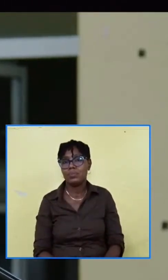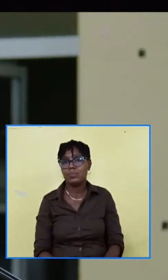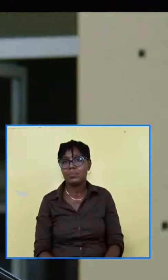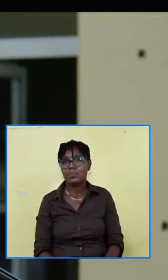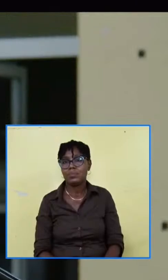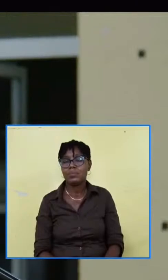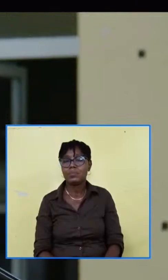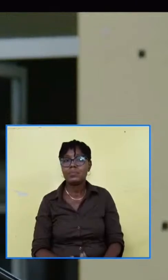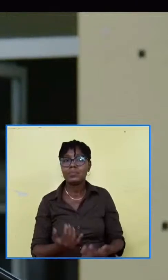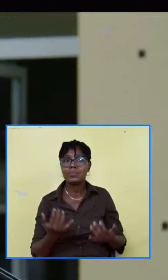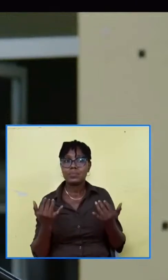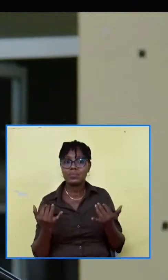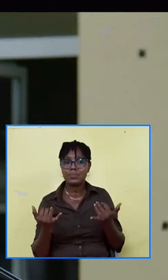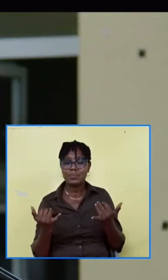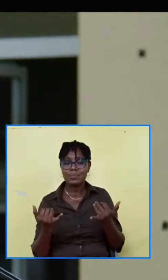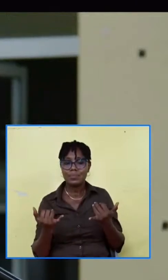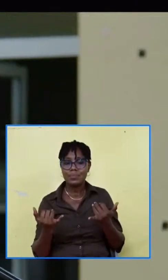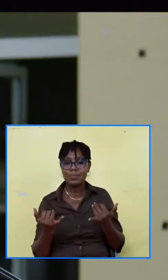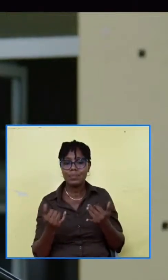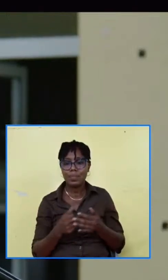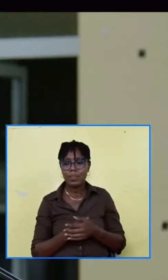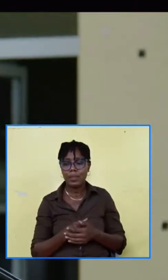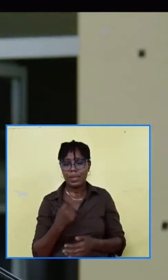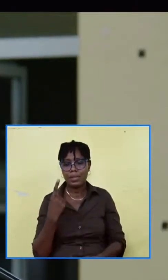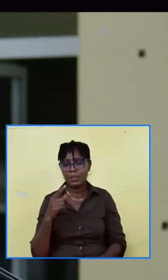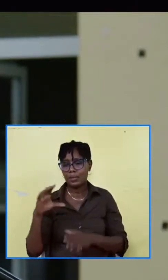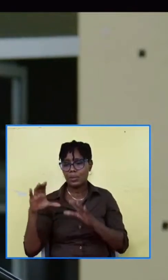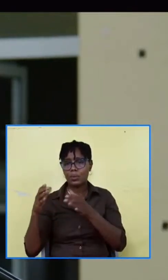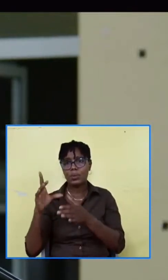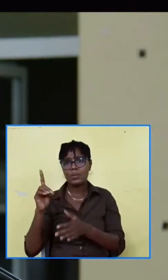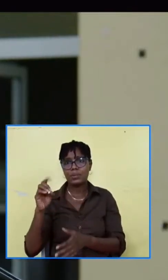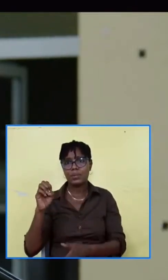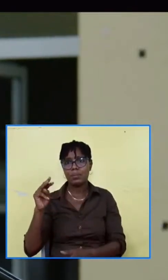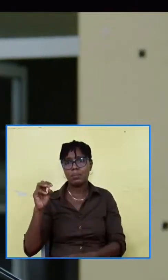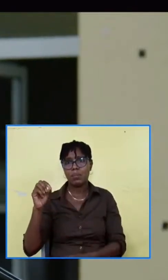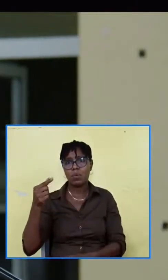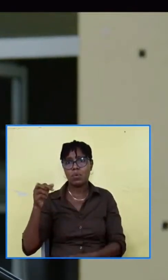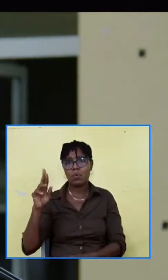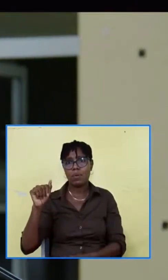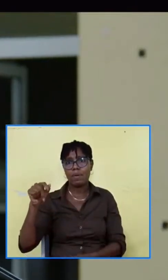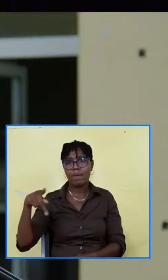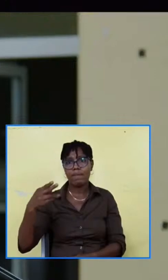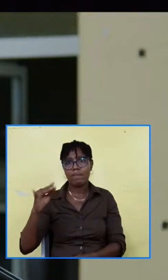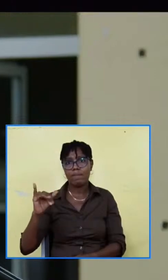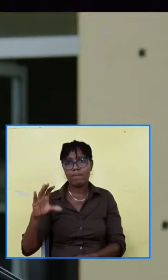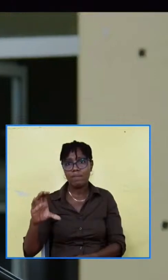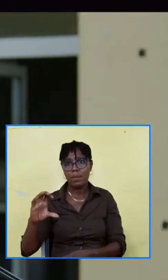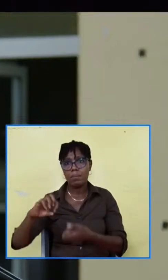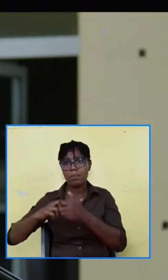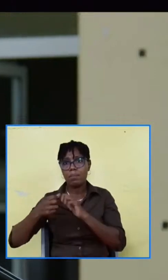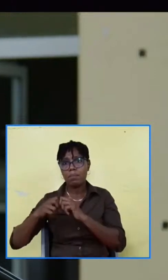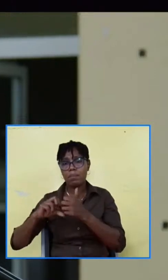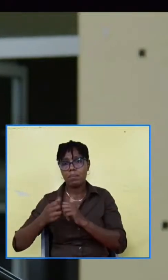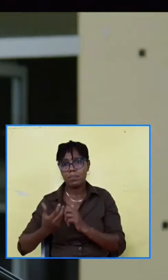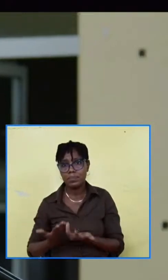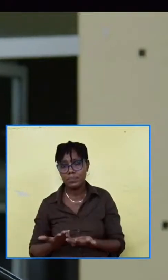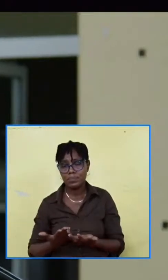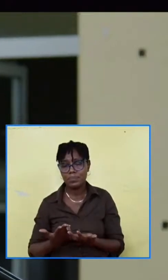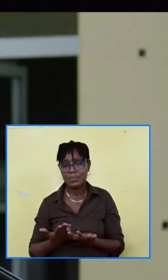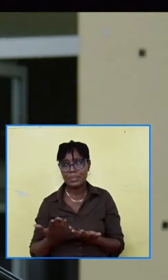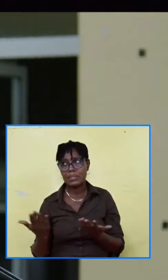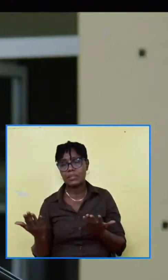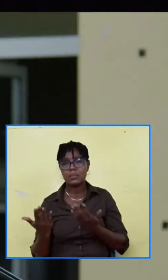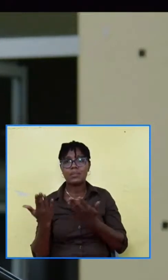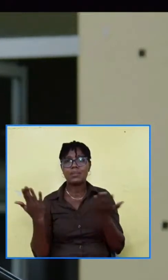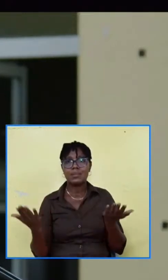No, the issue, as I said, a demographic issue. You have to increase the pool. And the reality is that Barbados is like a